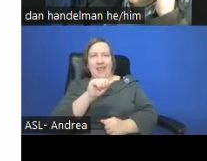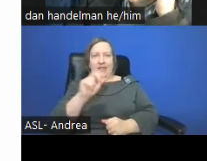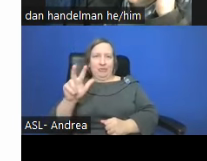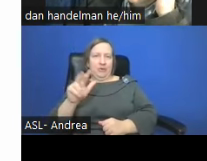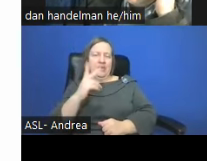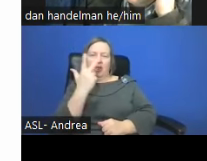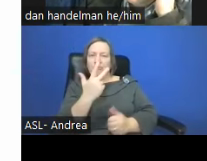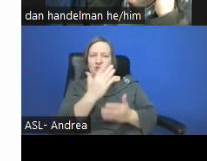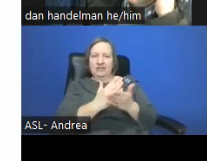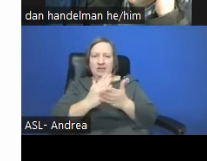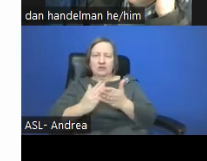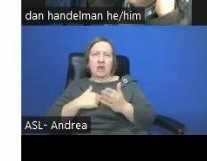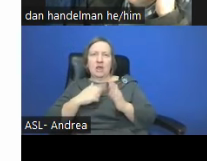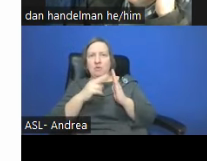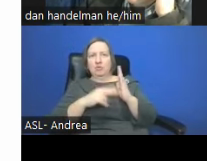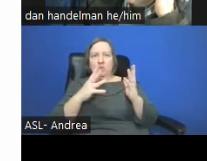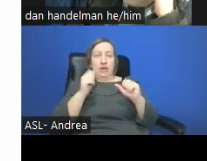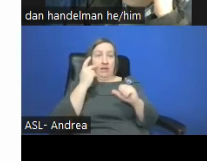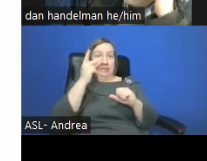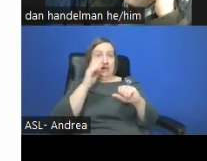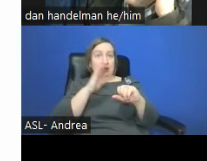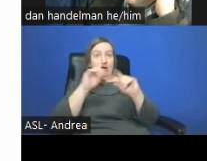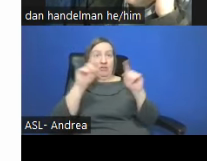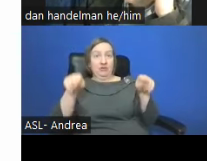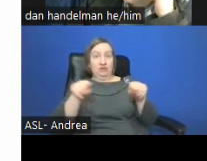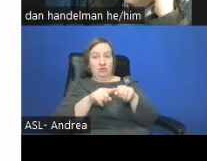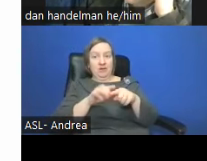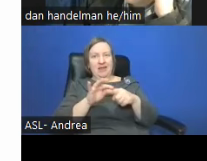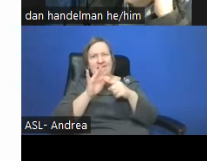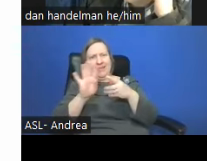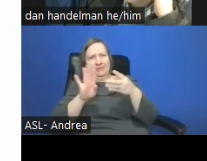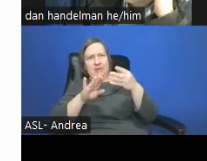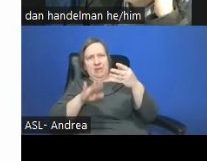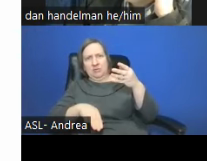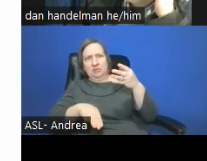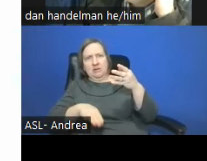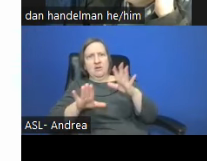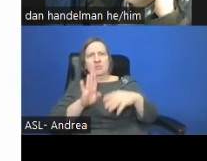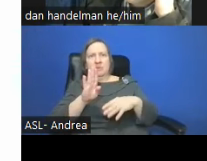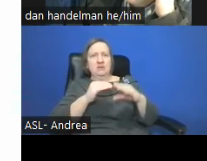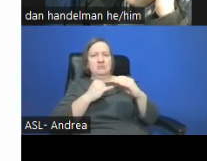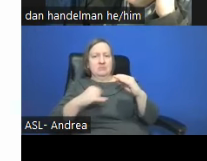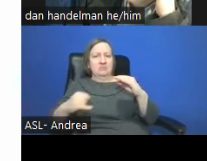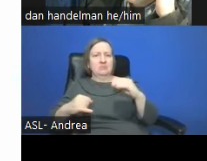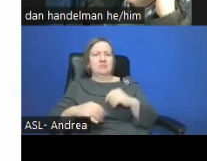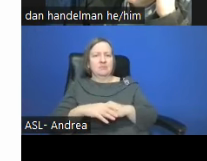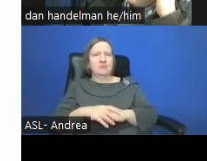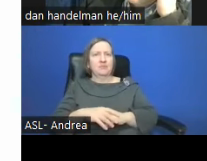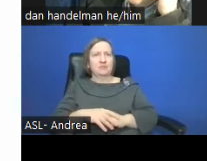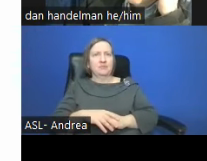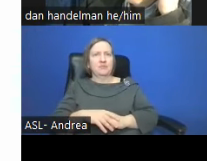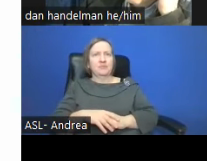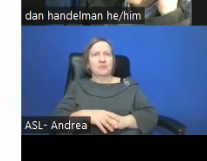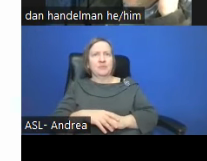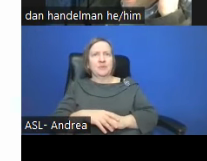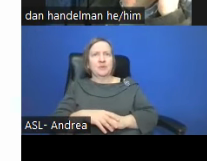I'm just going to read the part that's on the screen, and well, unless B goes beyond there. A4. Okay. A4. I'll